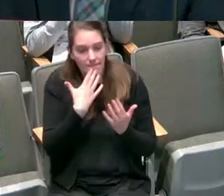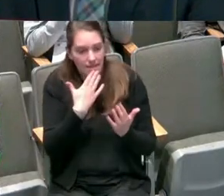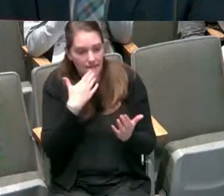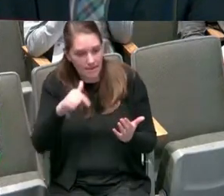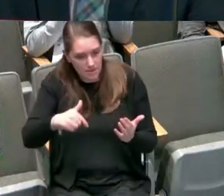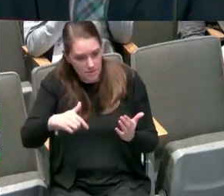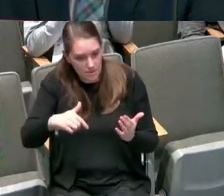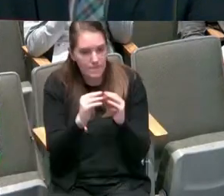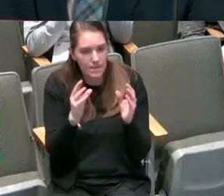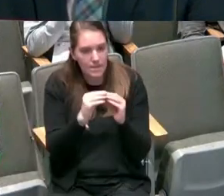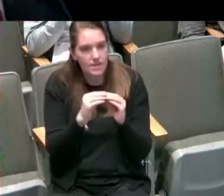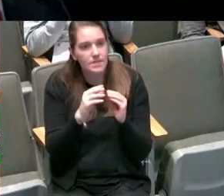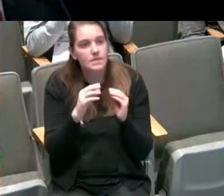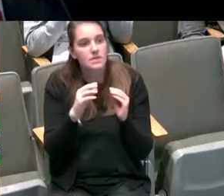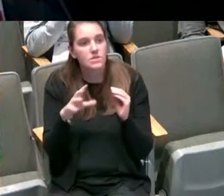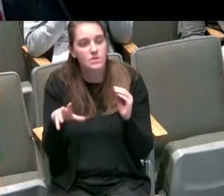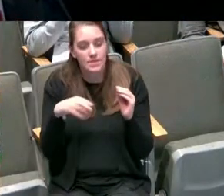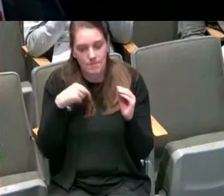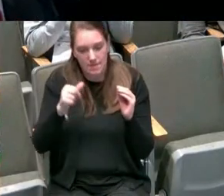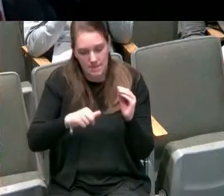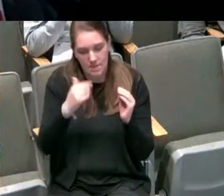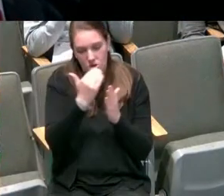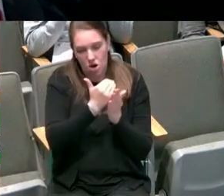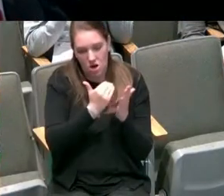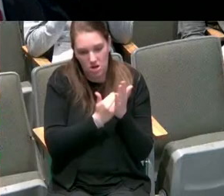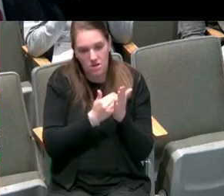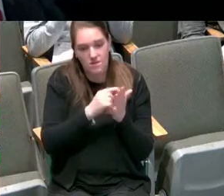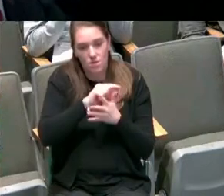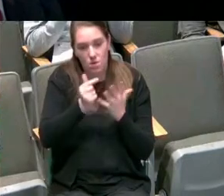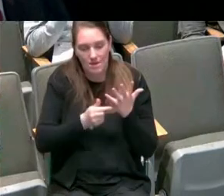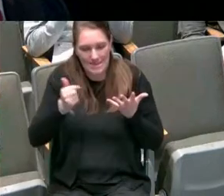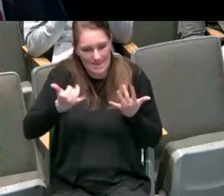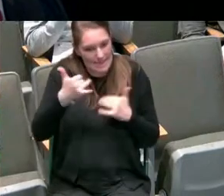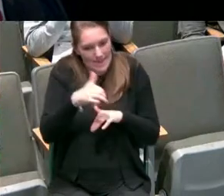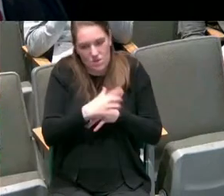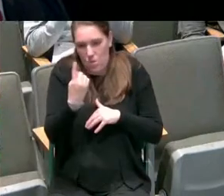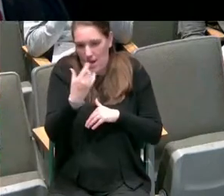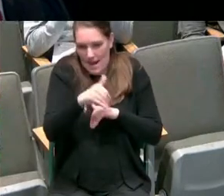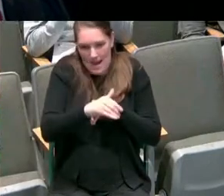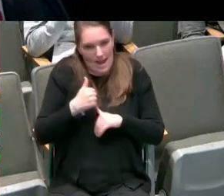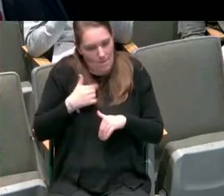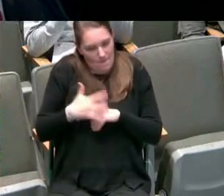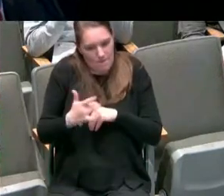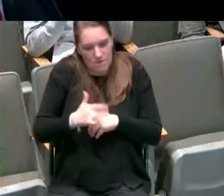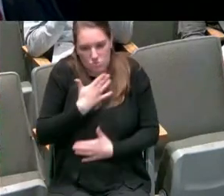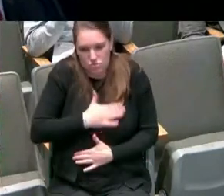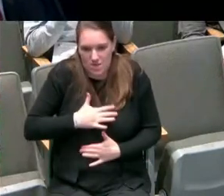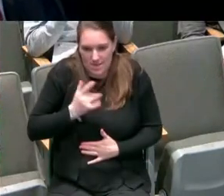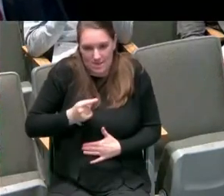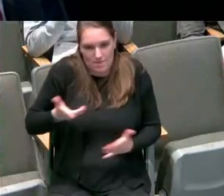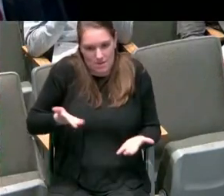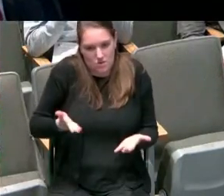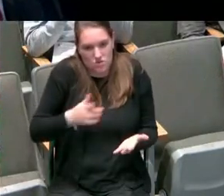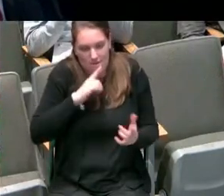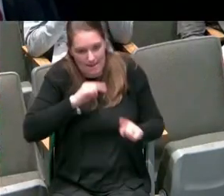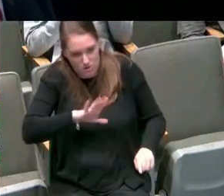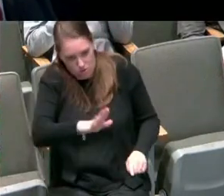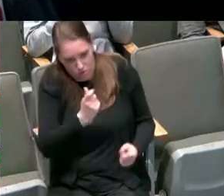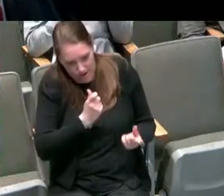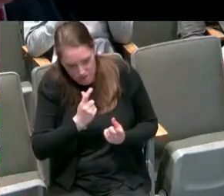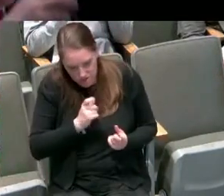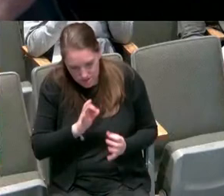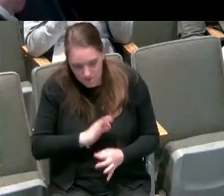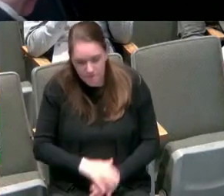these articles out of order I appreciate that tonight was the only night that I was available so I appreciate that to be here to be able to answer questions